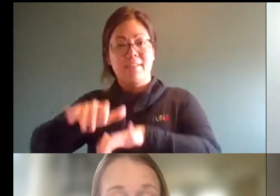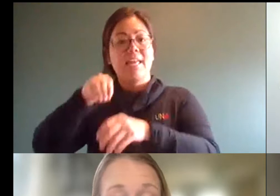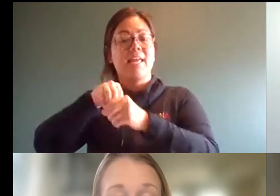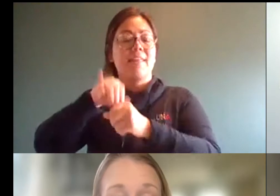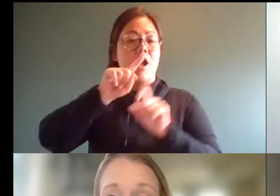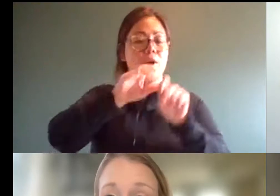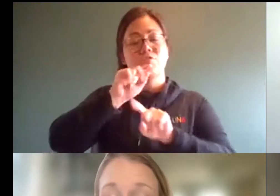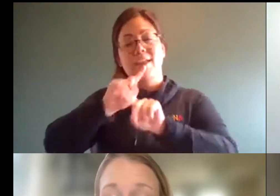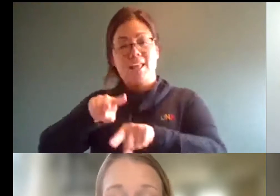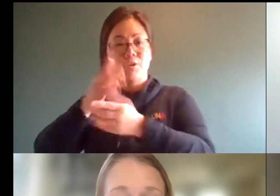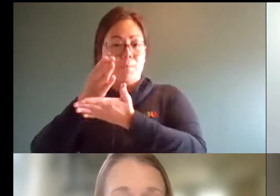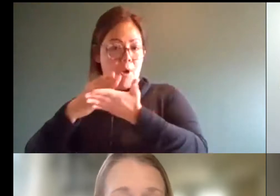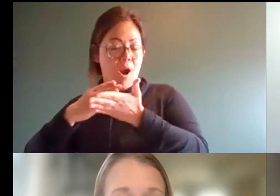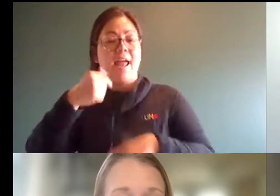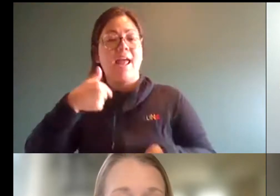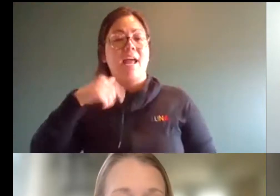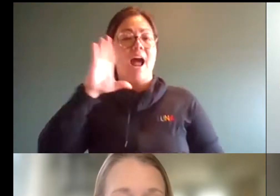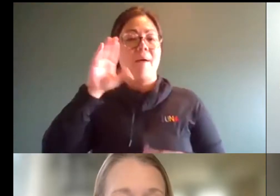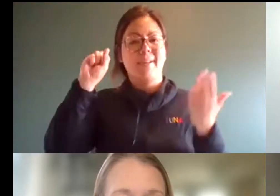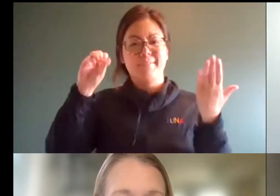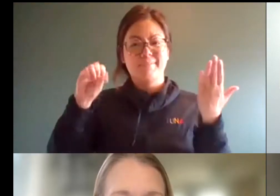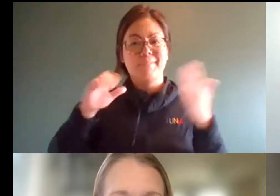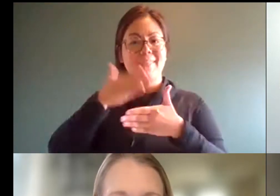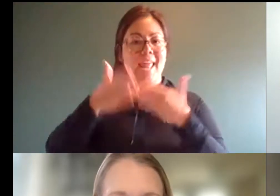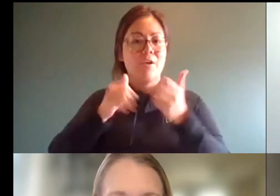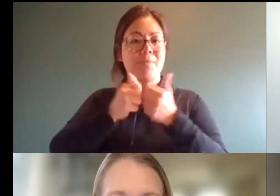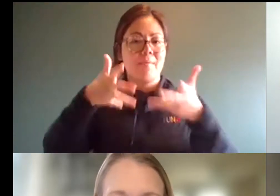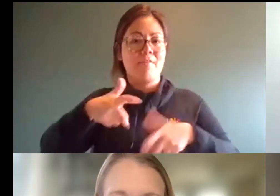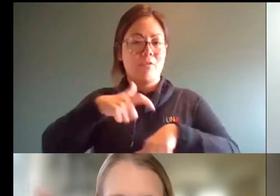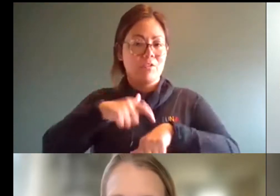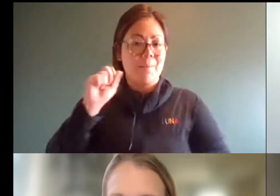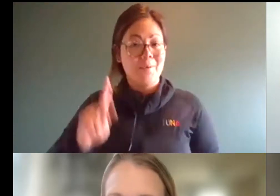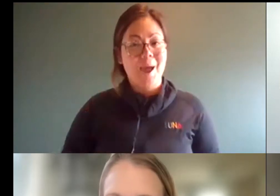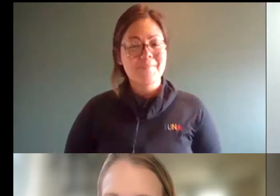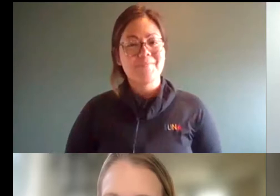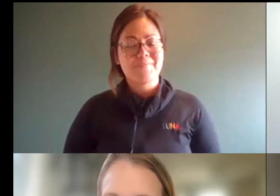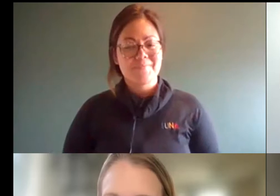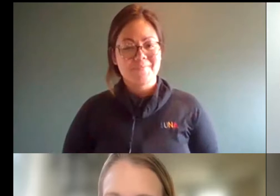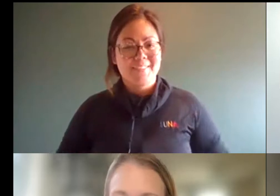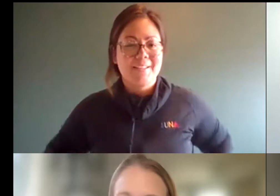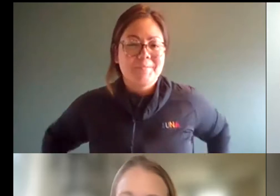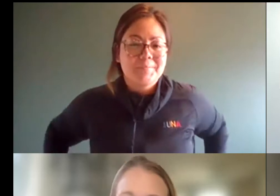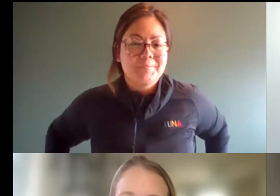function, and then I'll read those off with the remaining time that I have. So Cynthia.